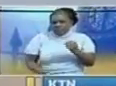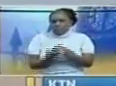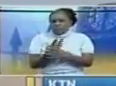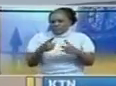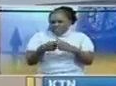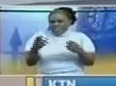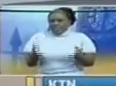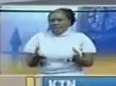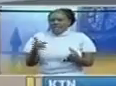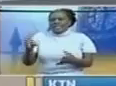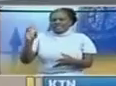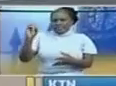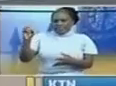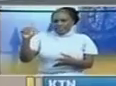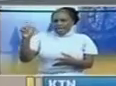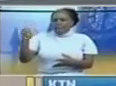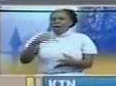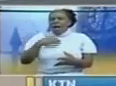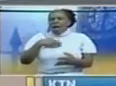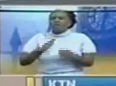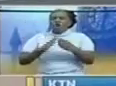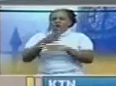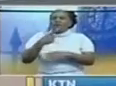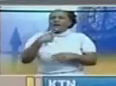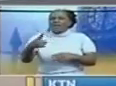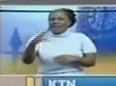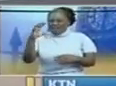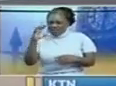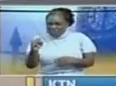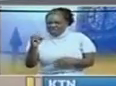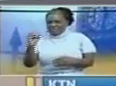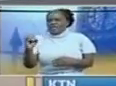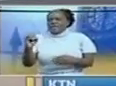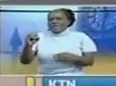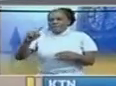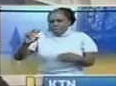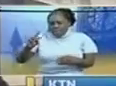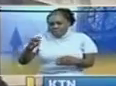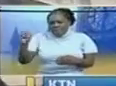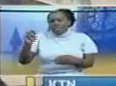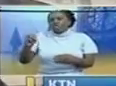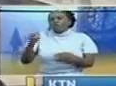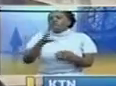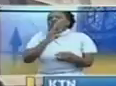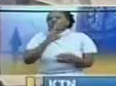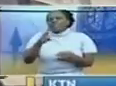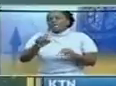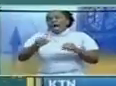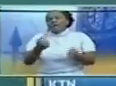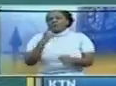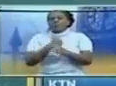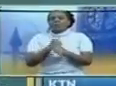here. This dam, for instance, holds up to 150 million cubic meters of water. This is how it